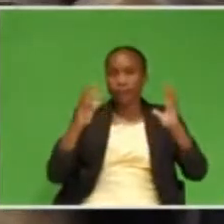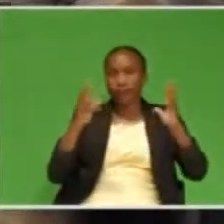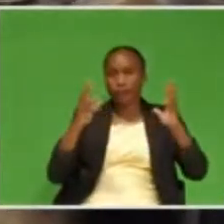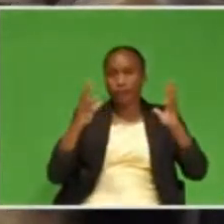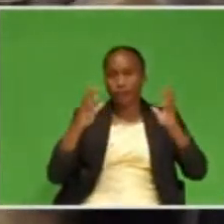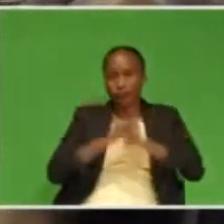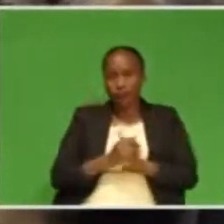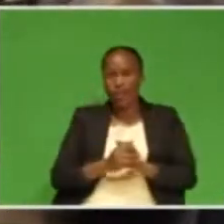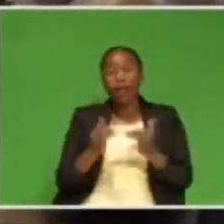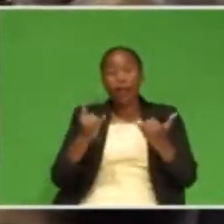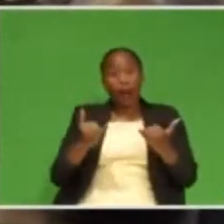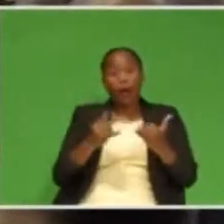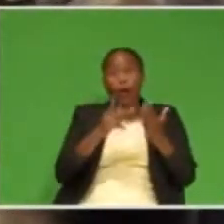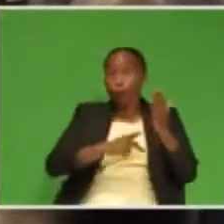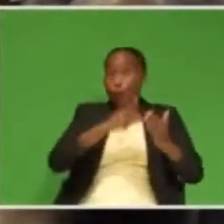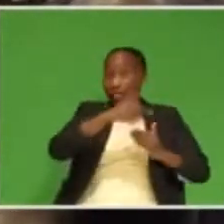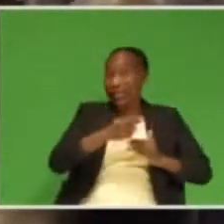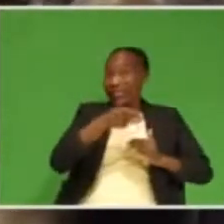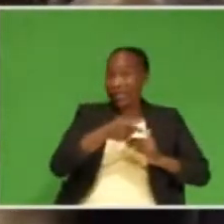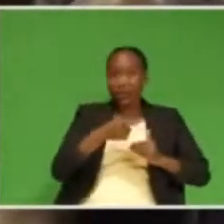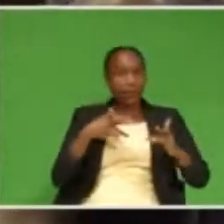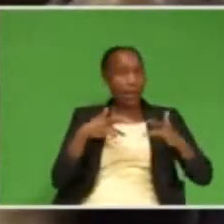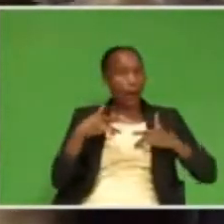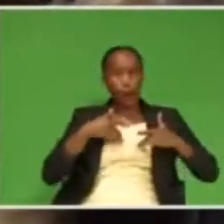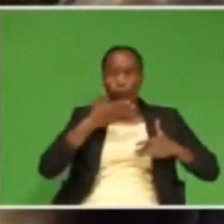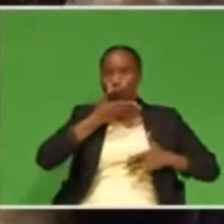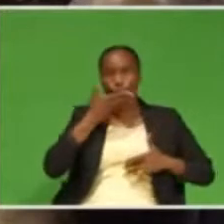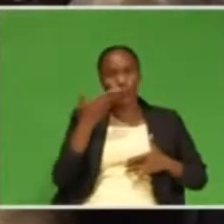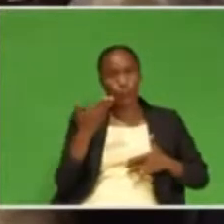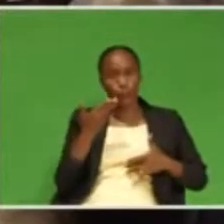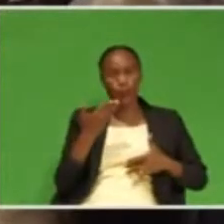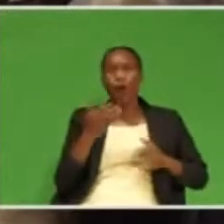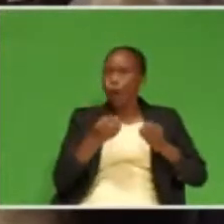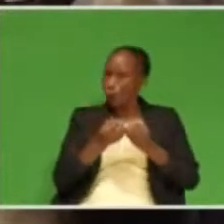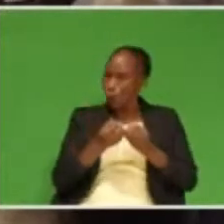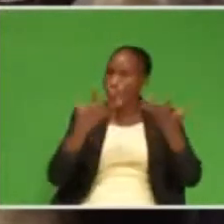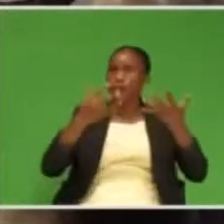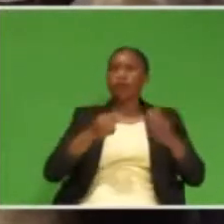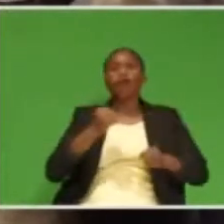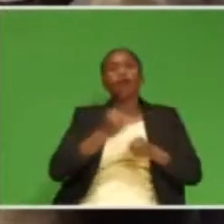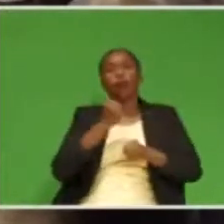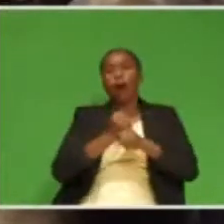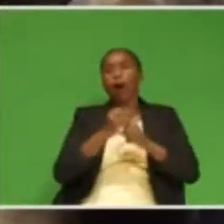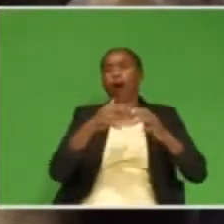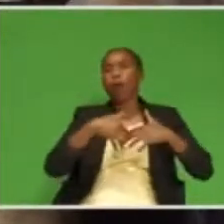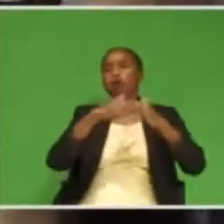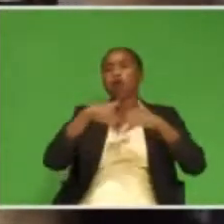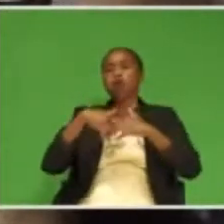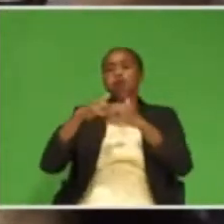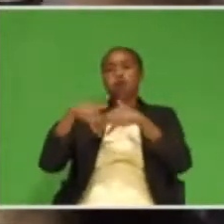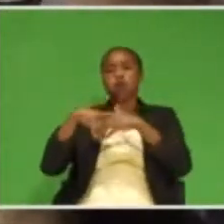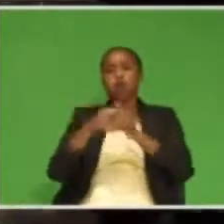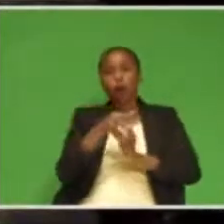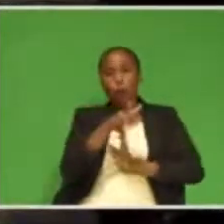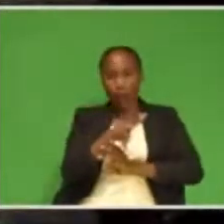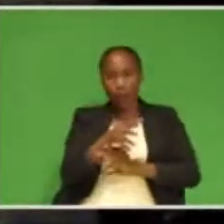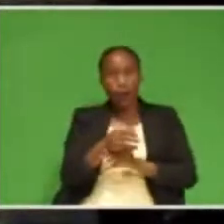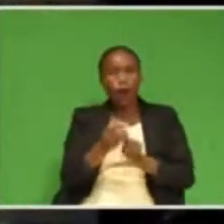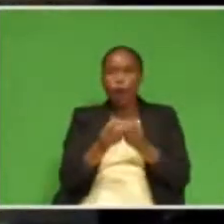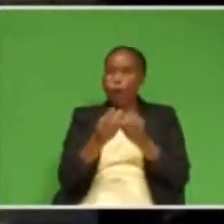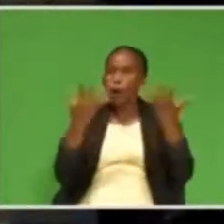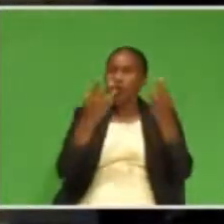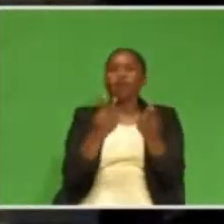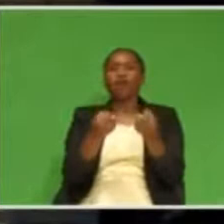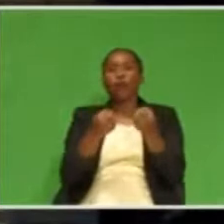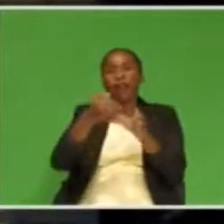Now, these projects, no doubt, are going to create a lot of jobs. There's a lot of new investments